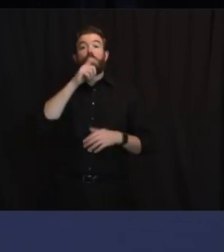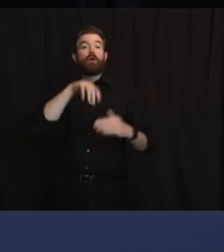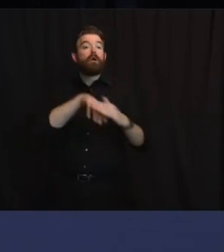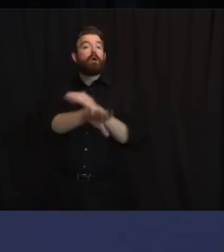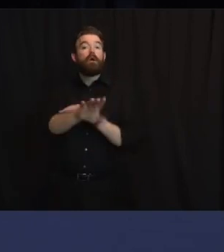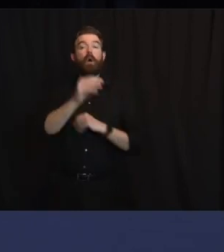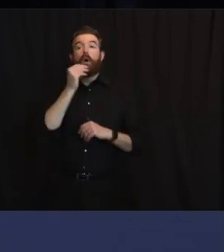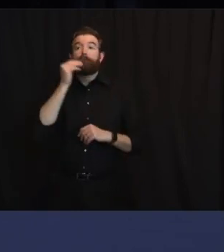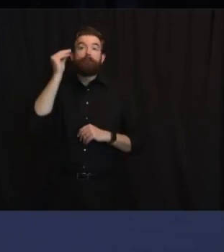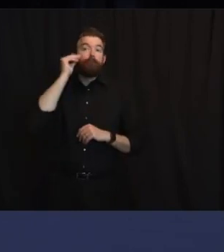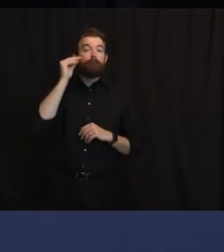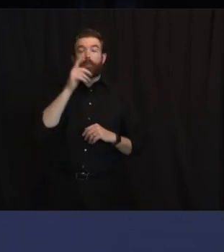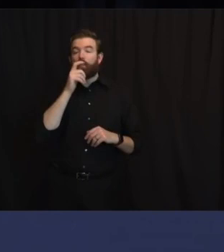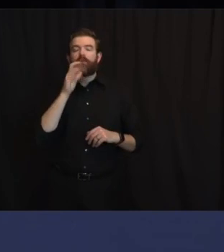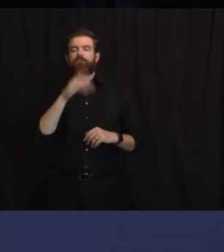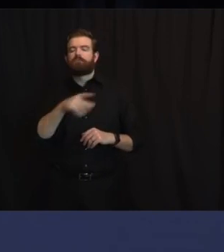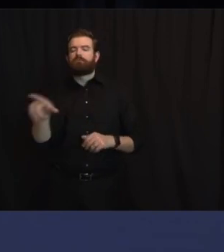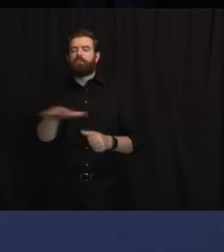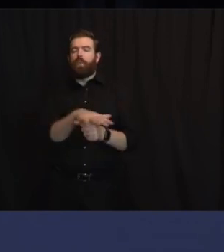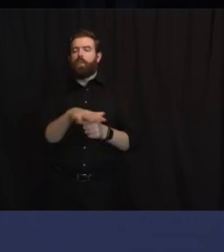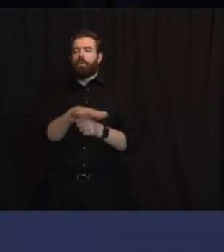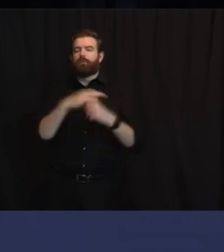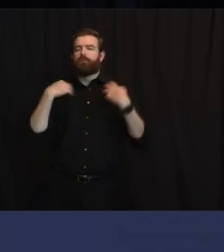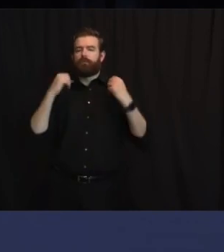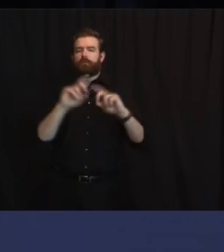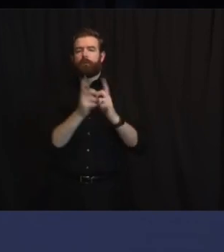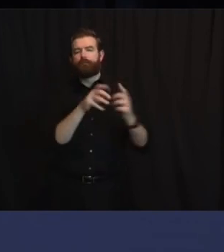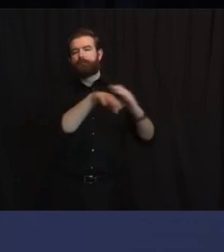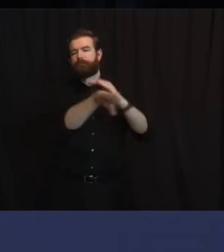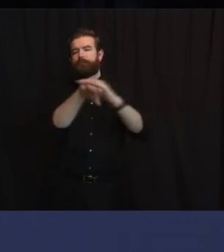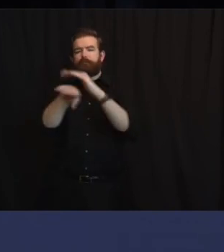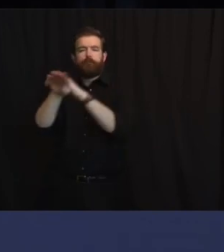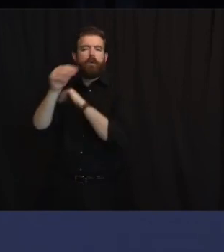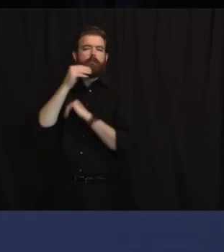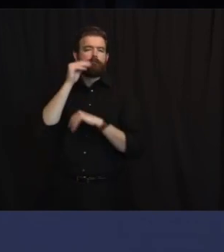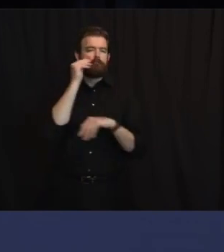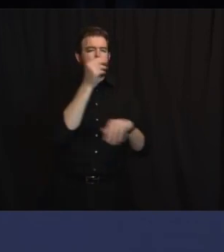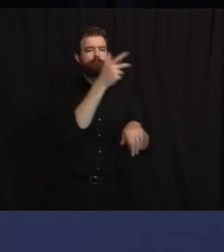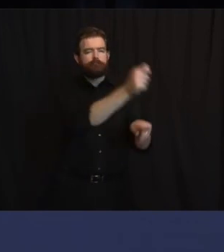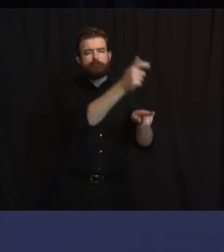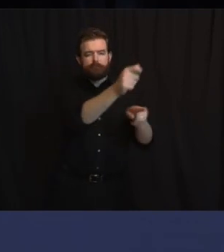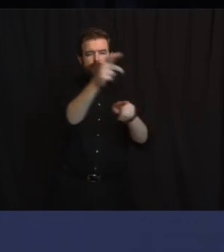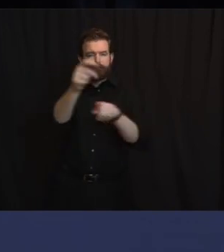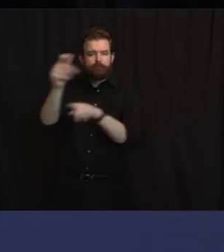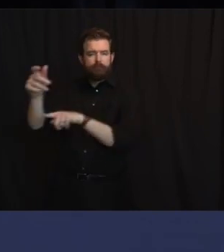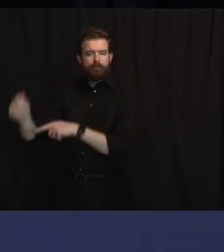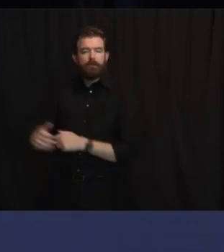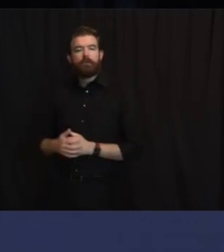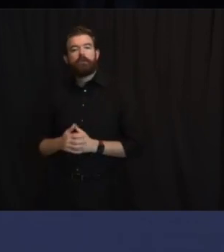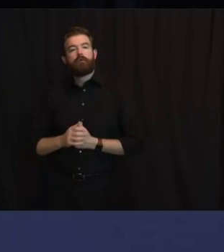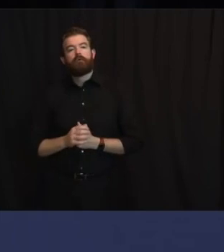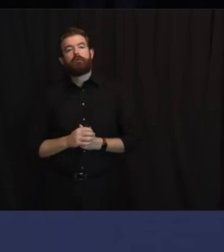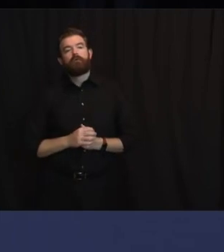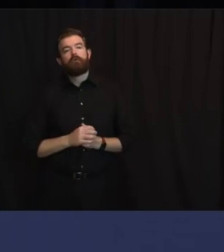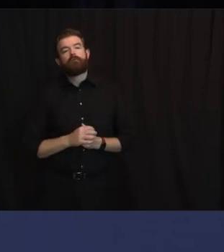More to come on the vans. You stay tuned. You'll probably see one very soon out on the streets.